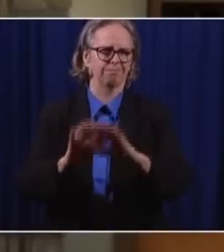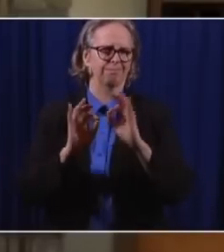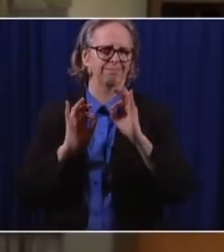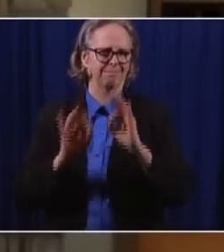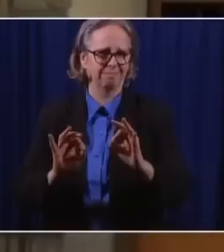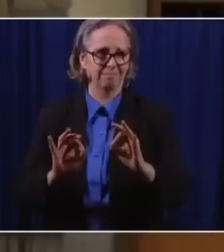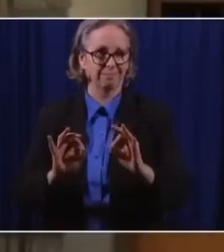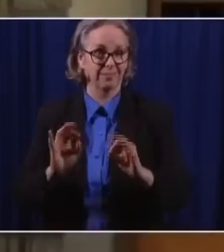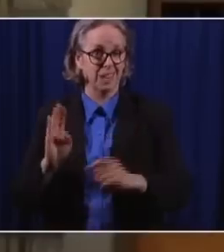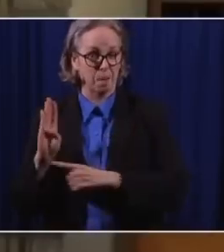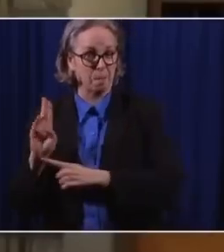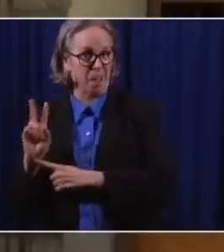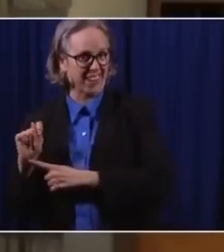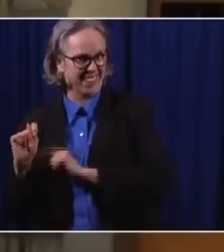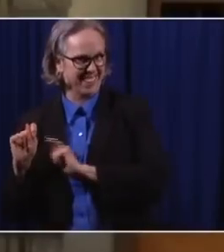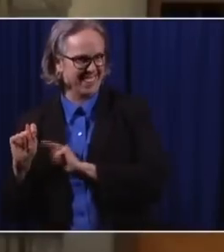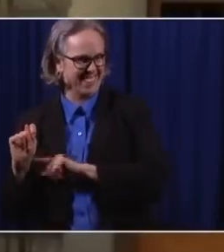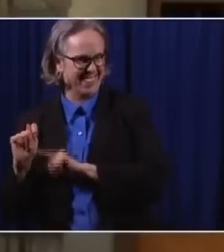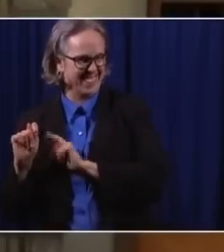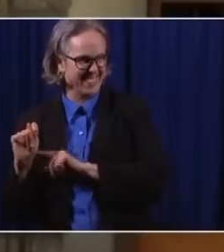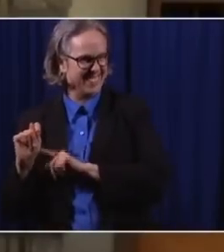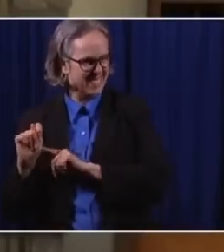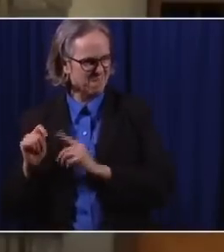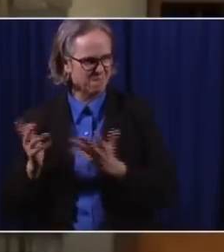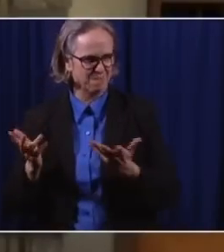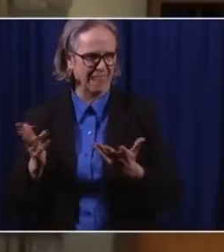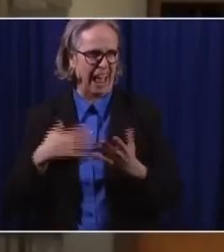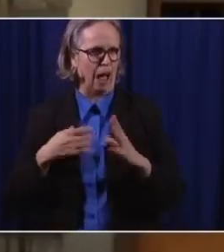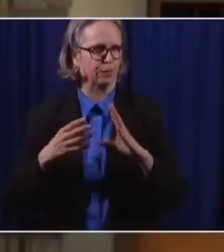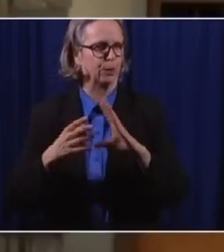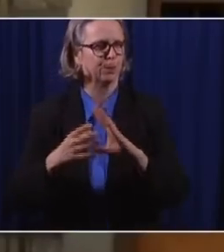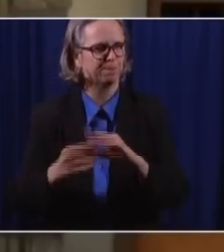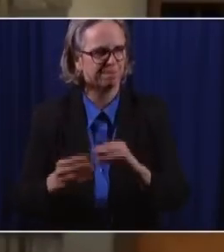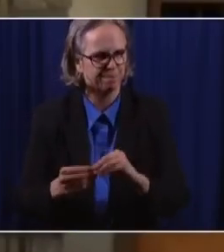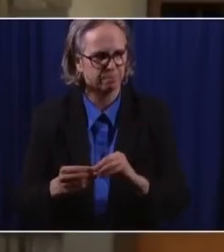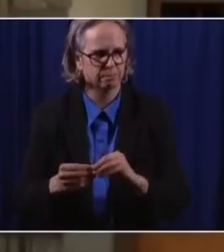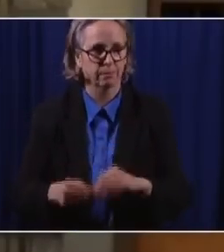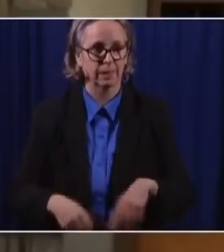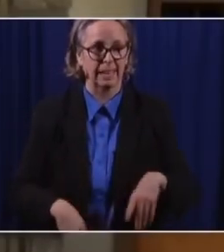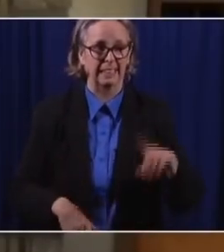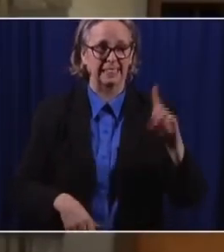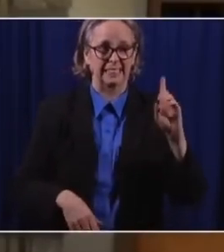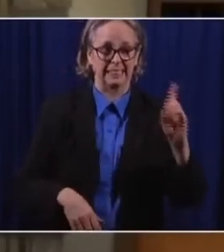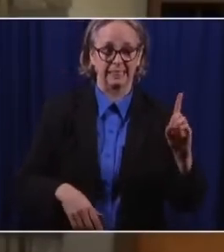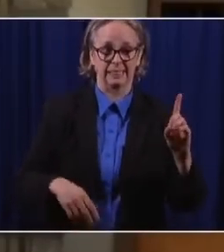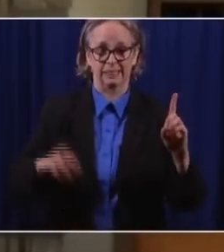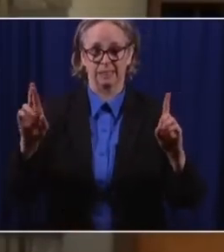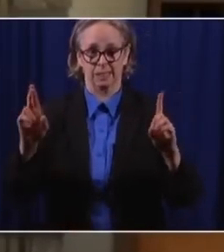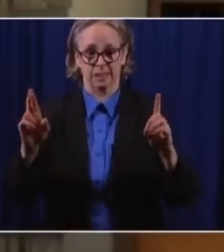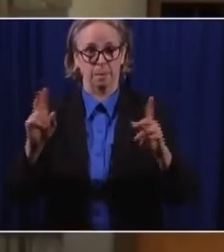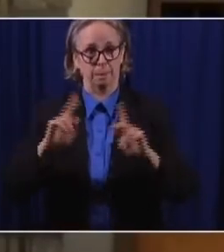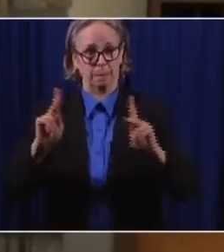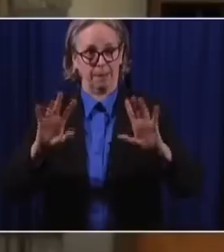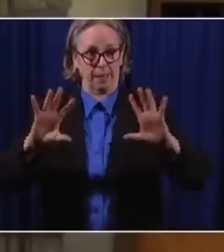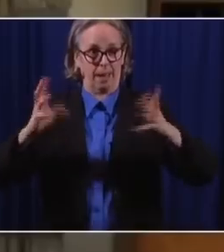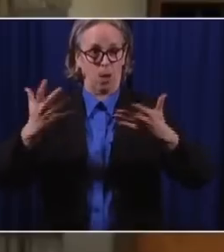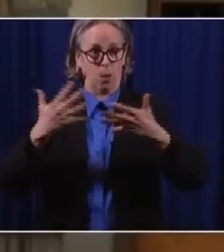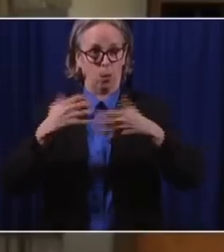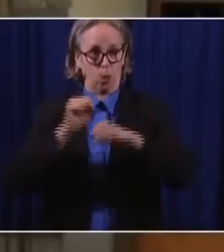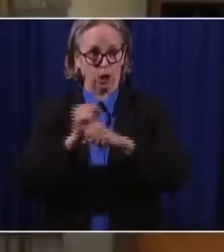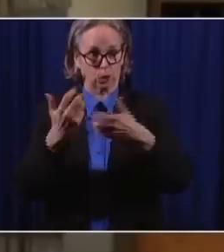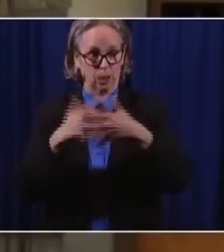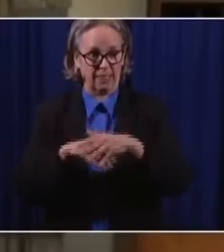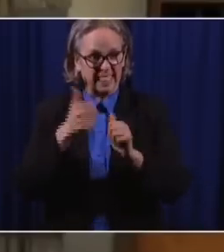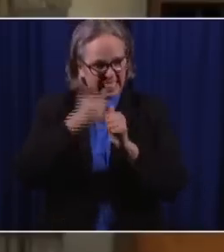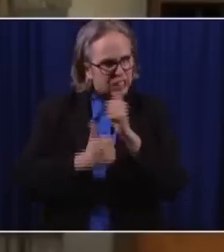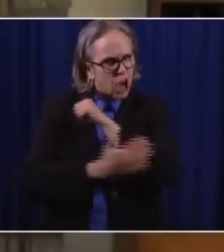must mention that this is done on a bipartisan way, and it's done at the county level with the county boards